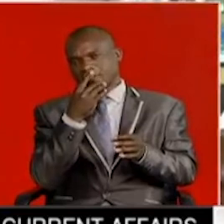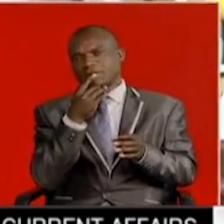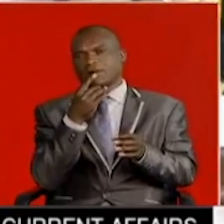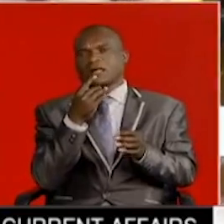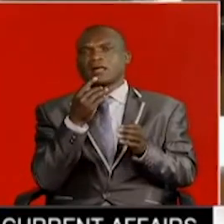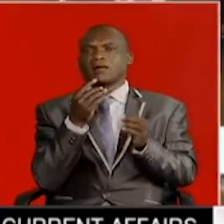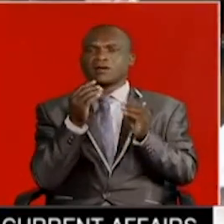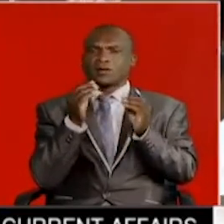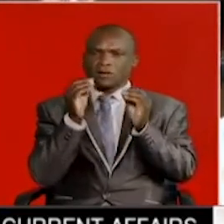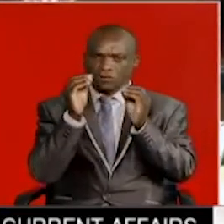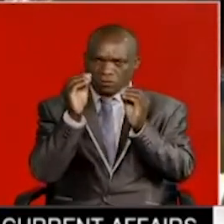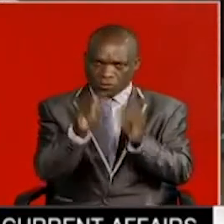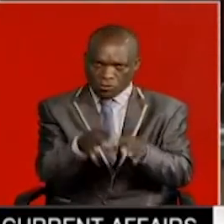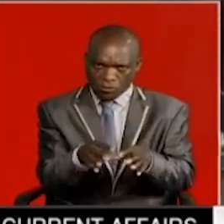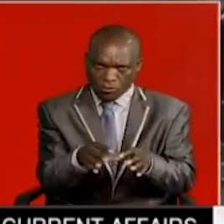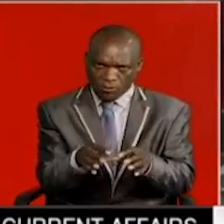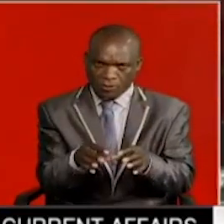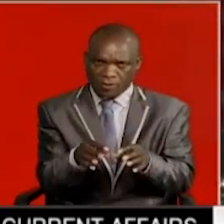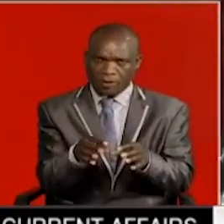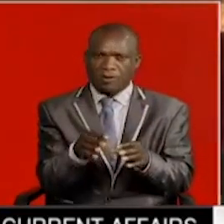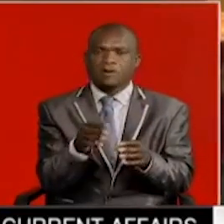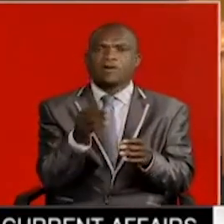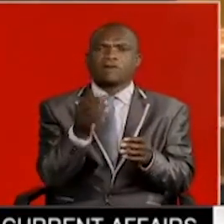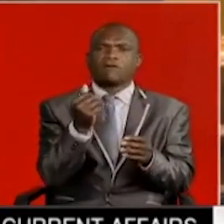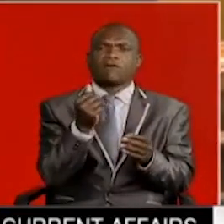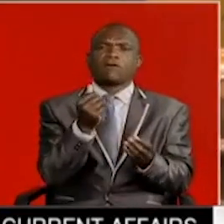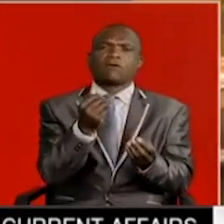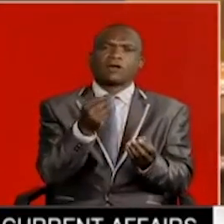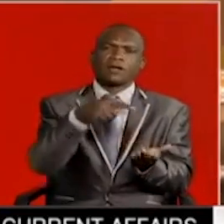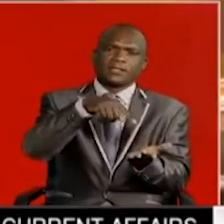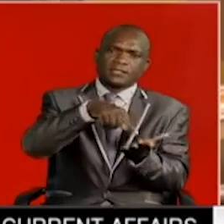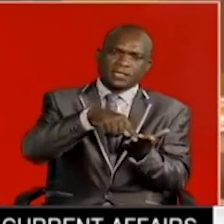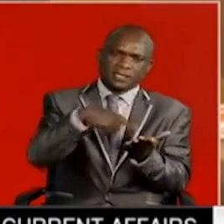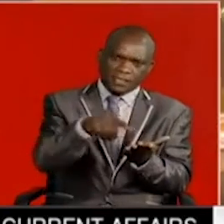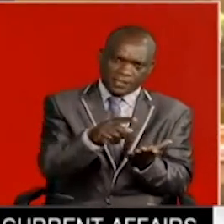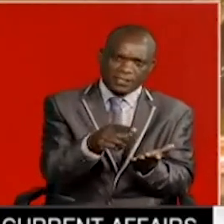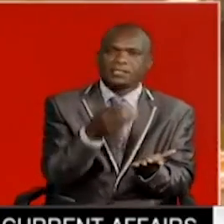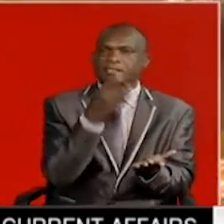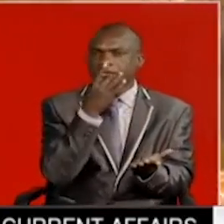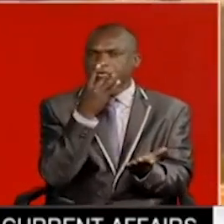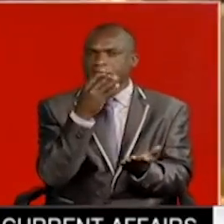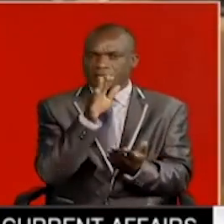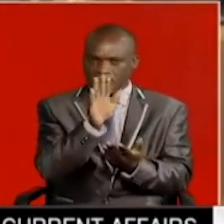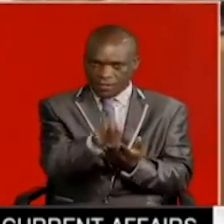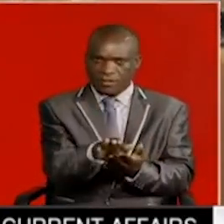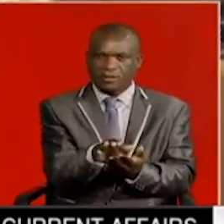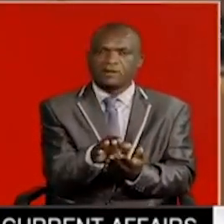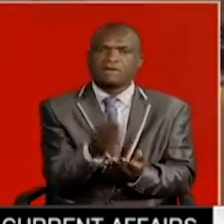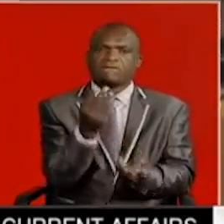insulated either at point of generation, if there is a functional